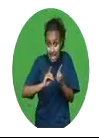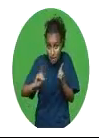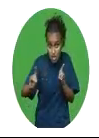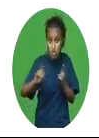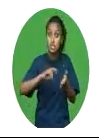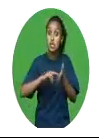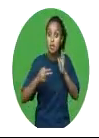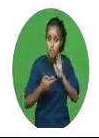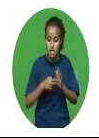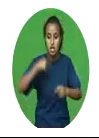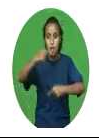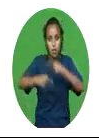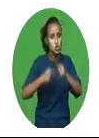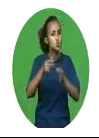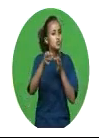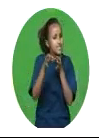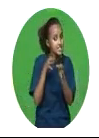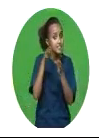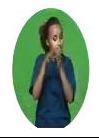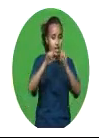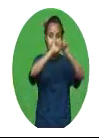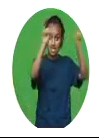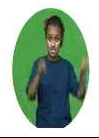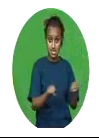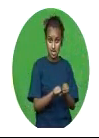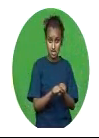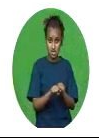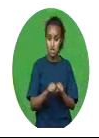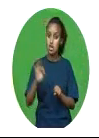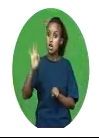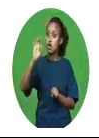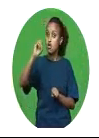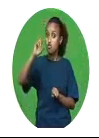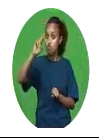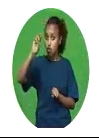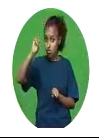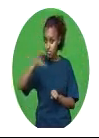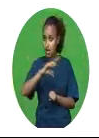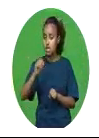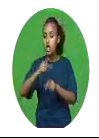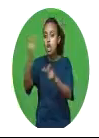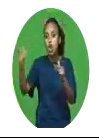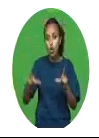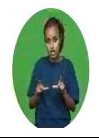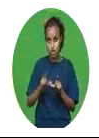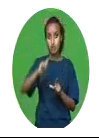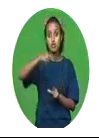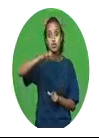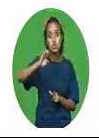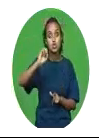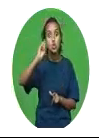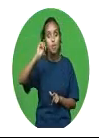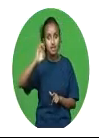Dimensioning is the process of defining the size, form, and location of geometric features